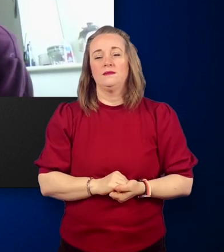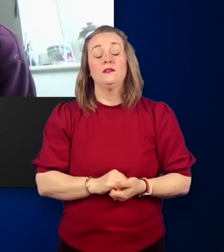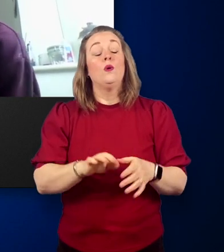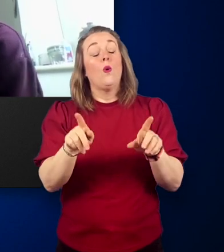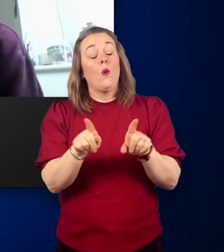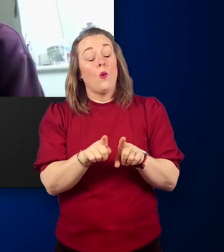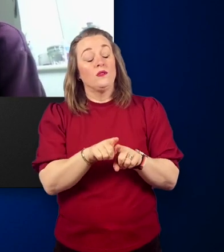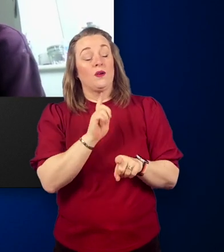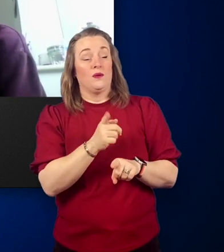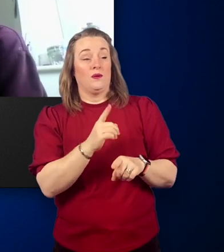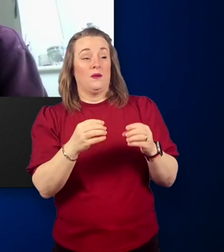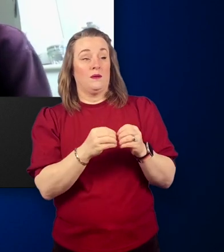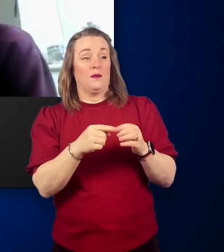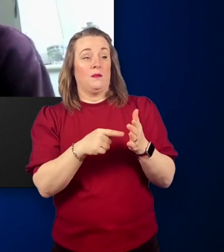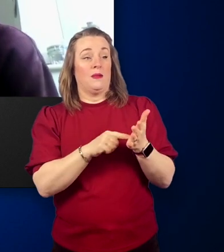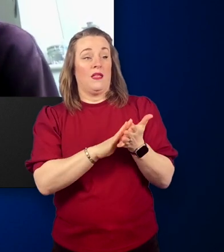Bethany is.